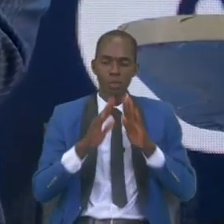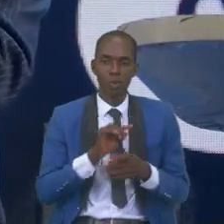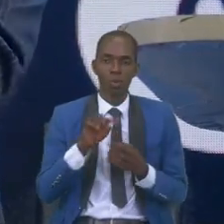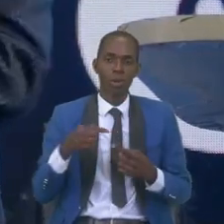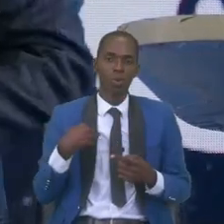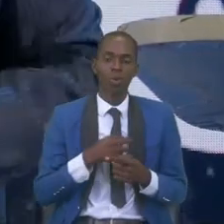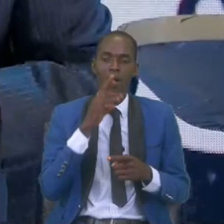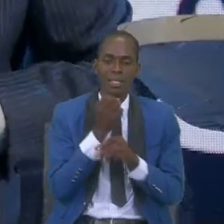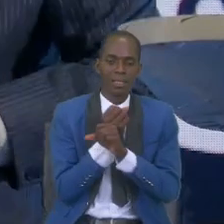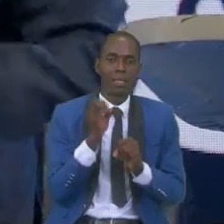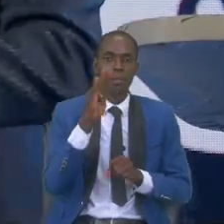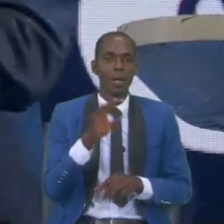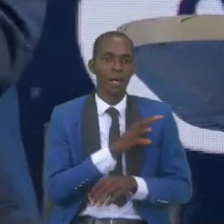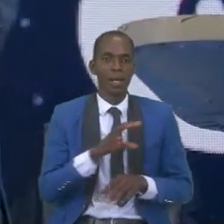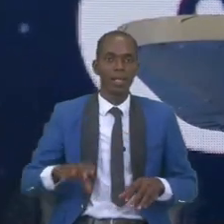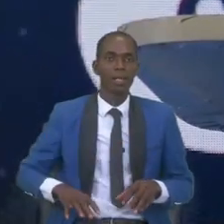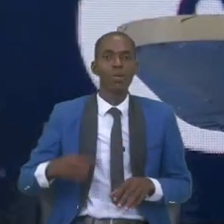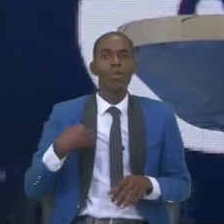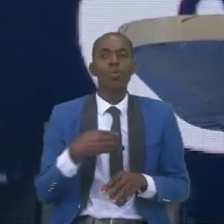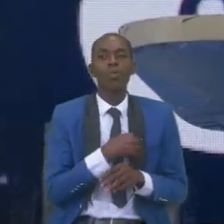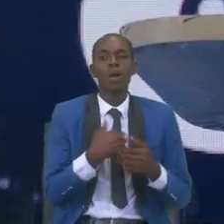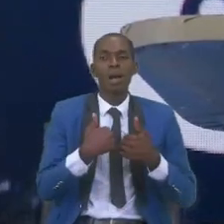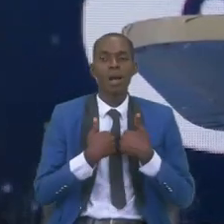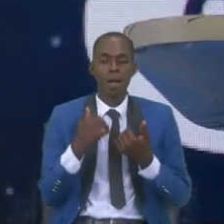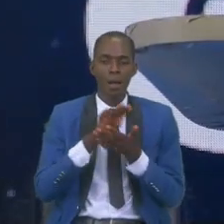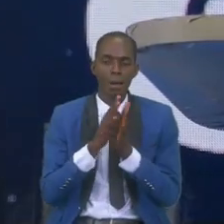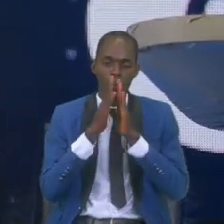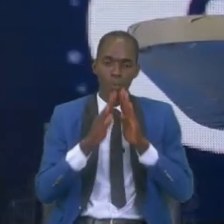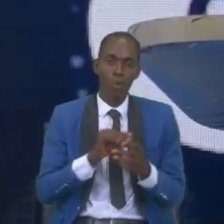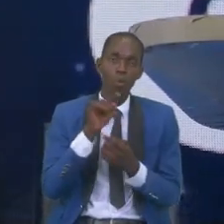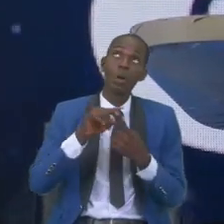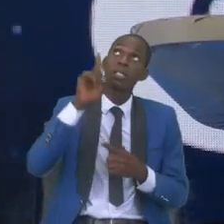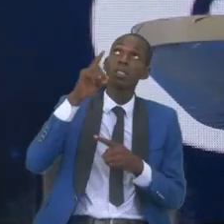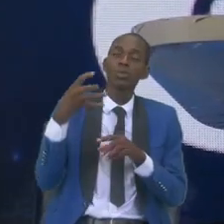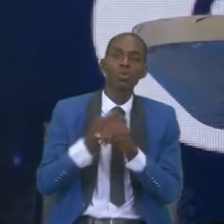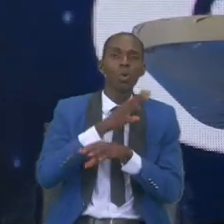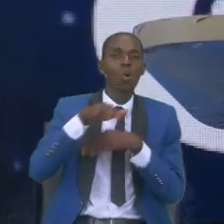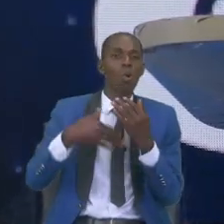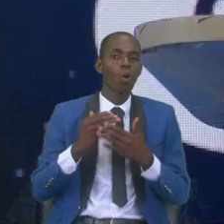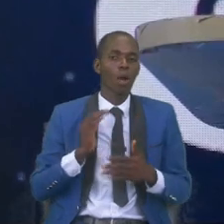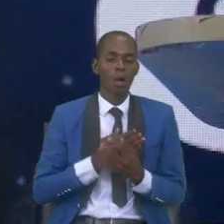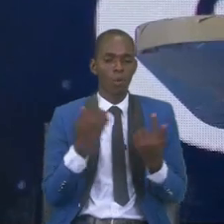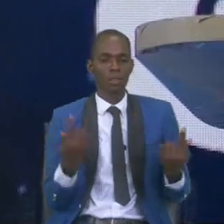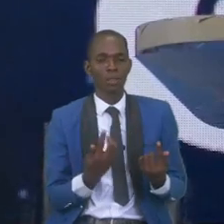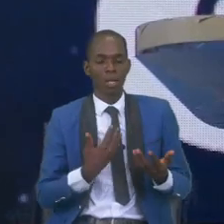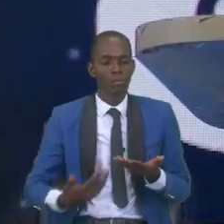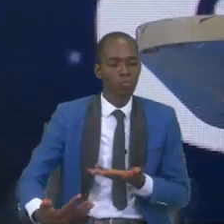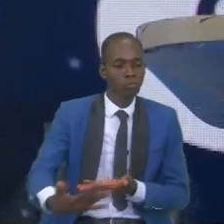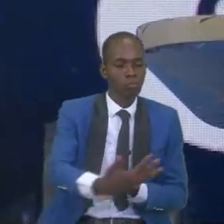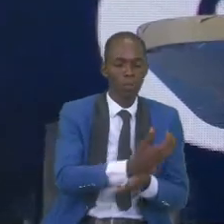had peace when he took all our sins and put them into the sea of